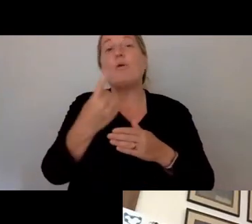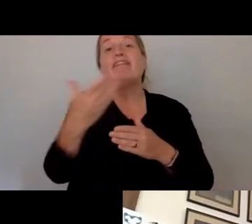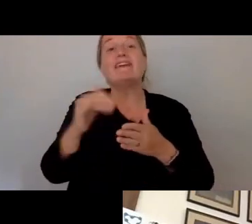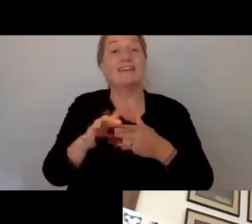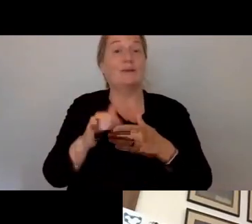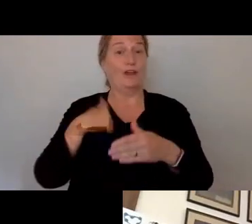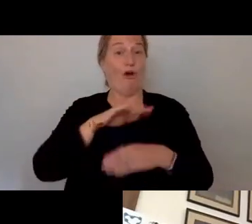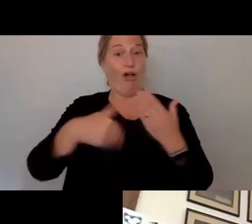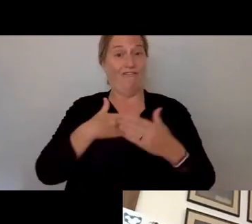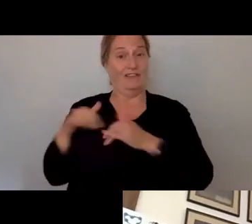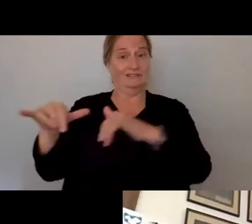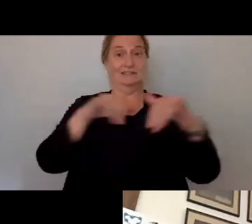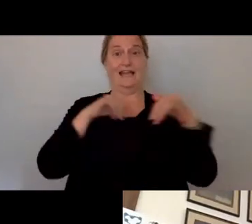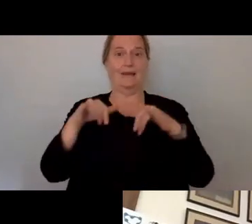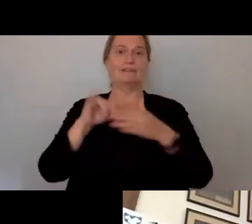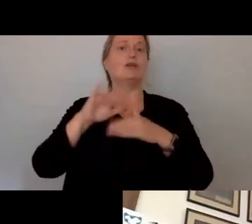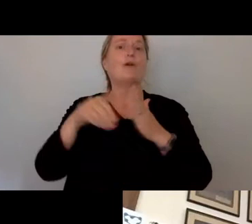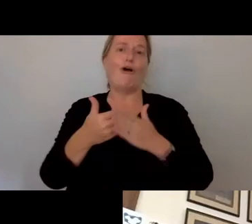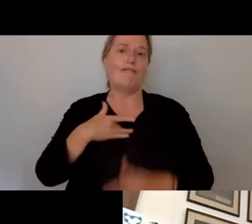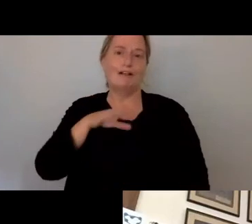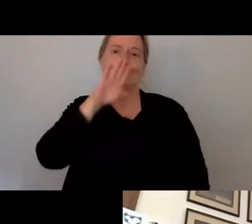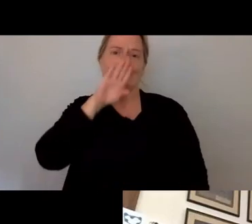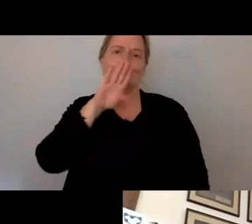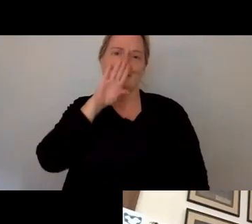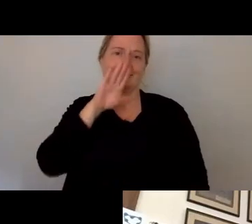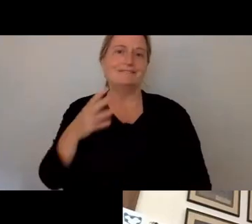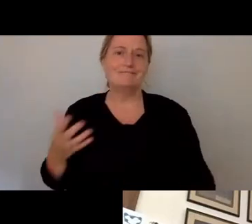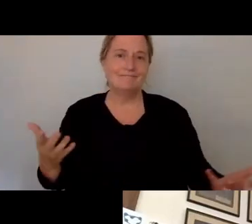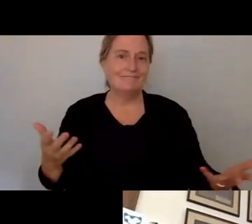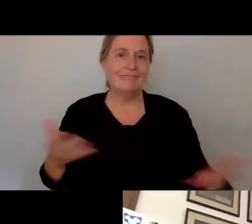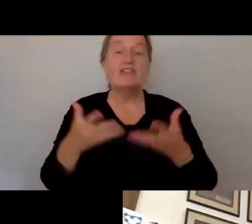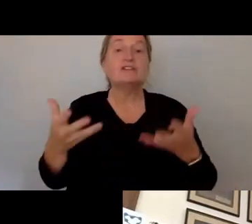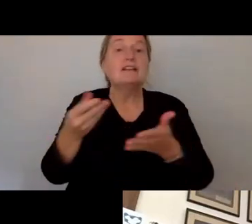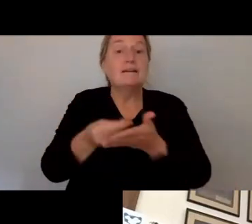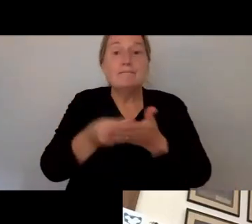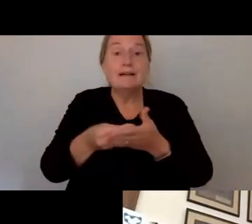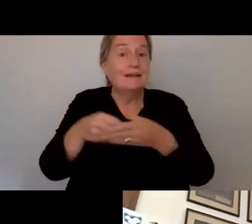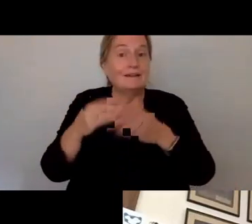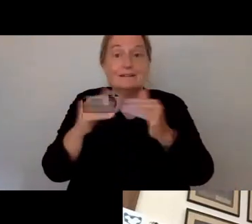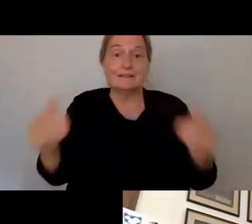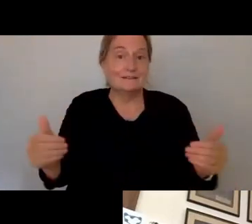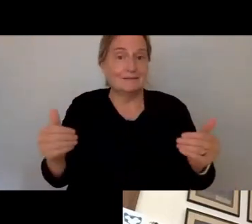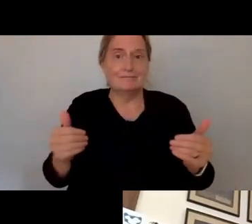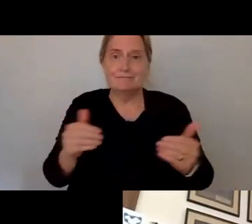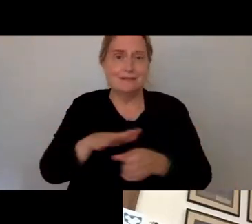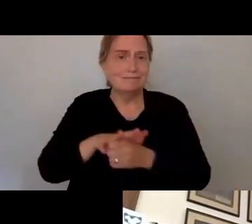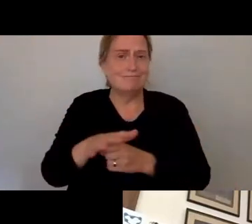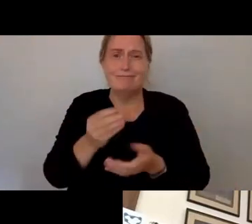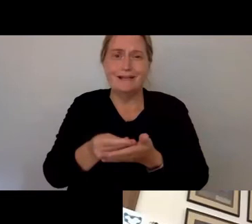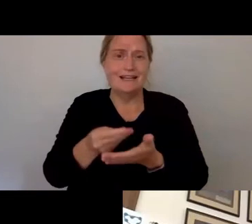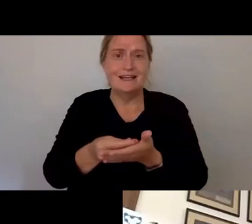be better. And there's a ton of money in the system, a lot of money. You know, in our niche, we spend,